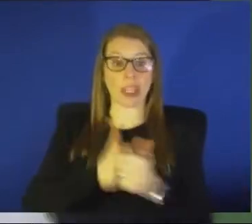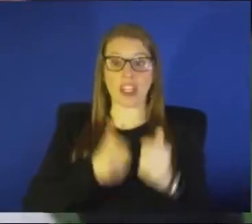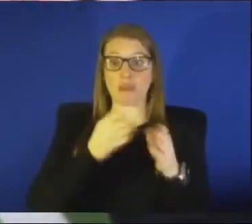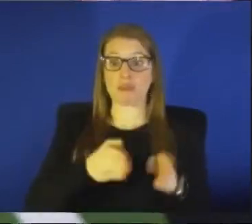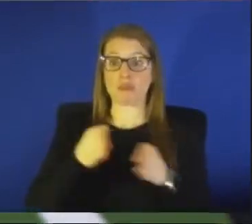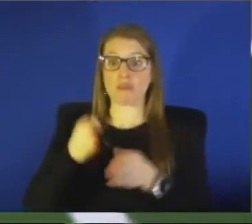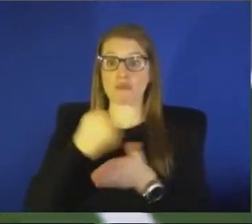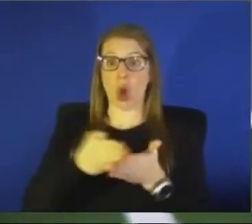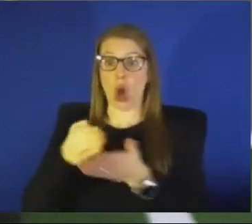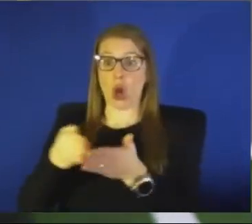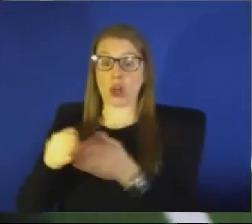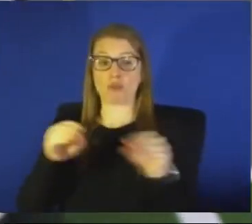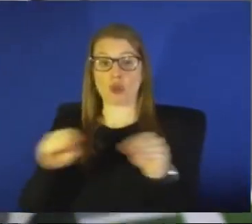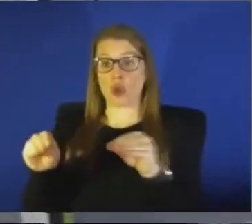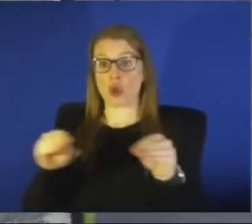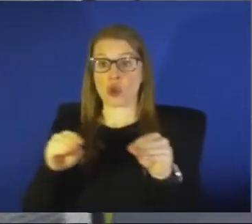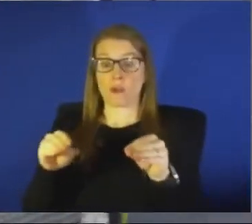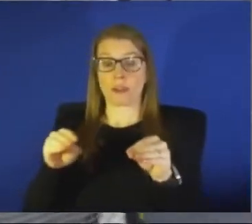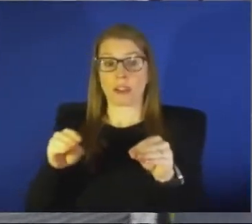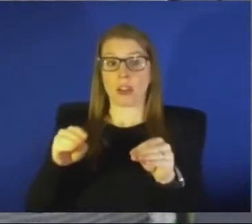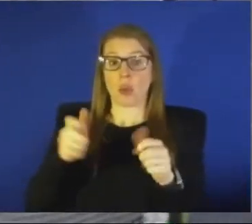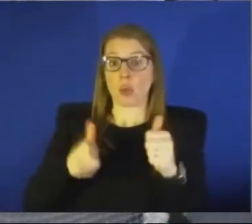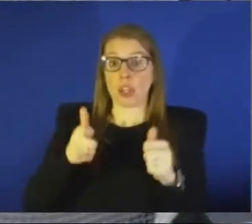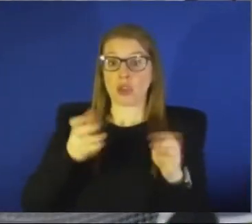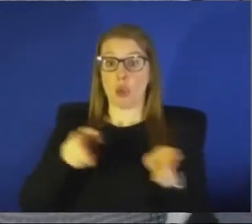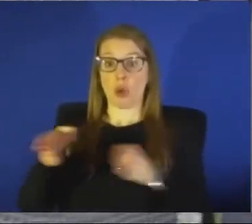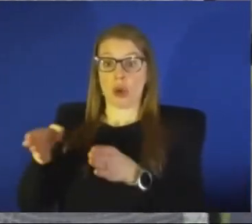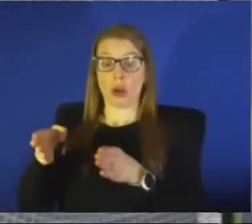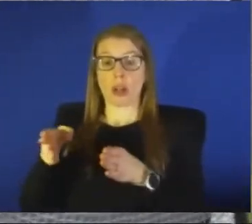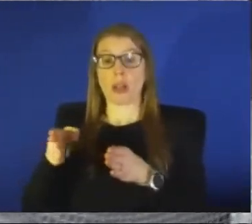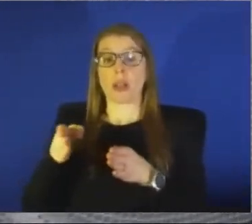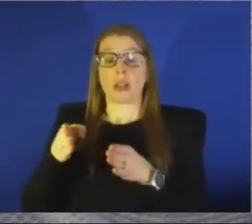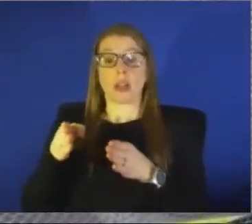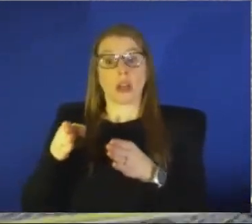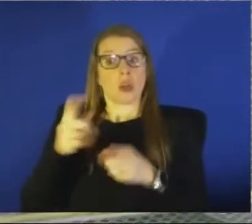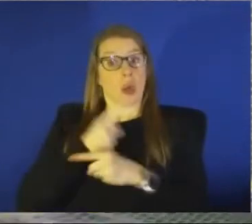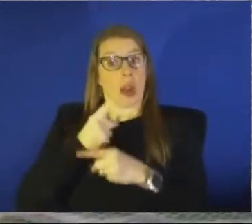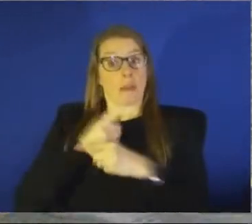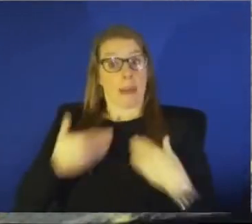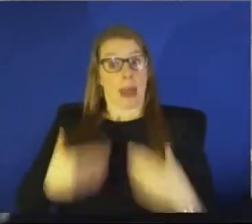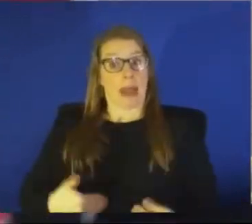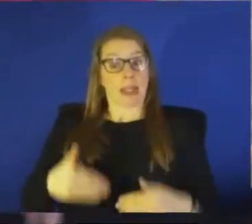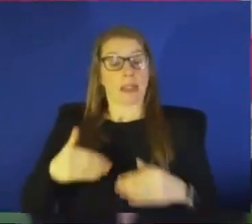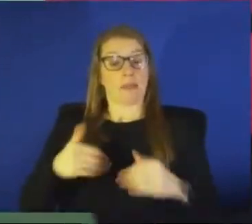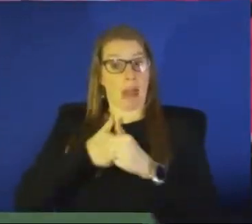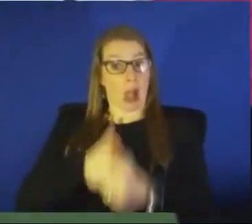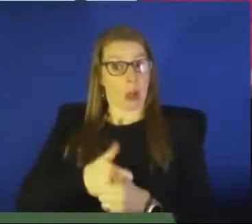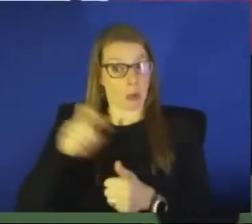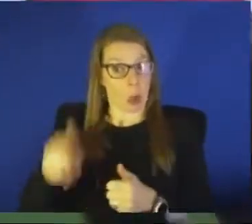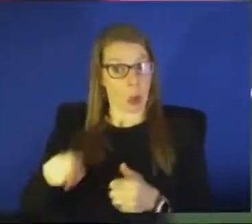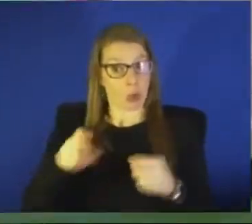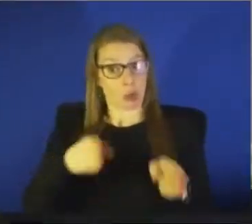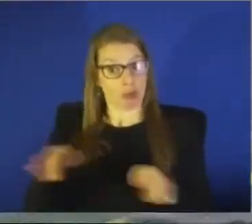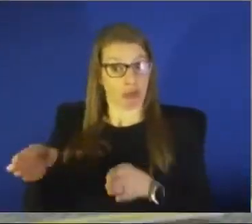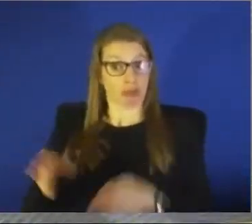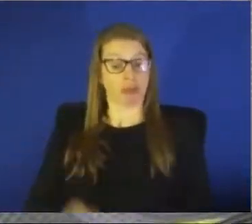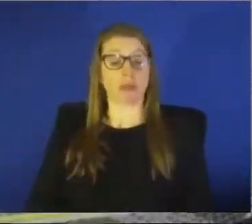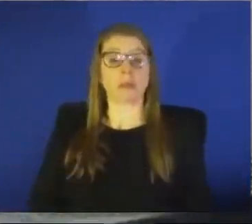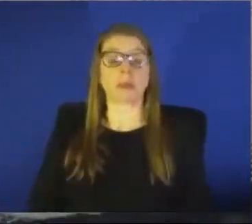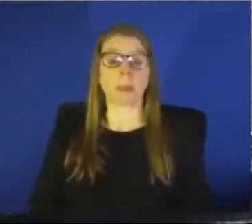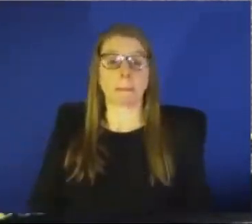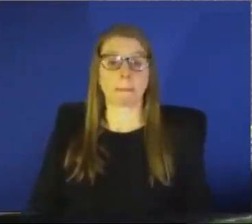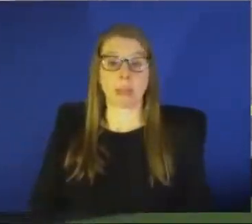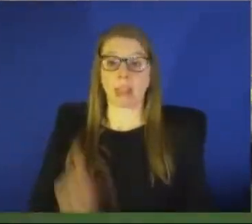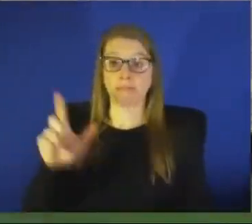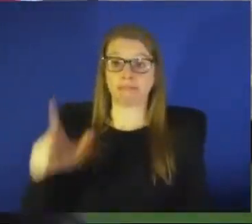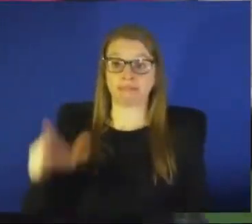what order, because there is actually a correct order your body is supposed to move in. All right, should we just jump right in? Absolutely. So let me click a button and then you'll be ready to swing. And I'm